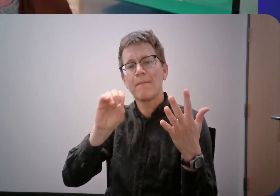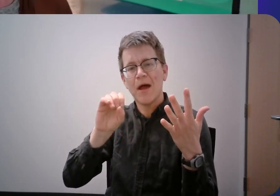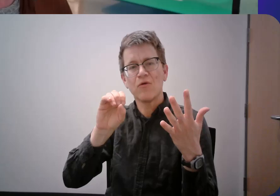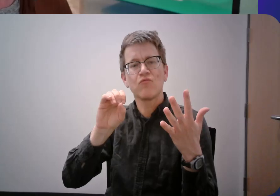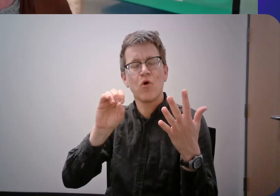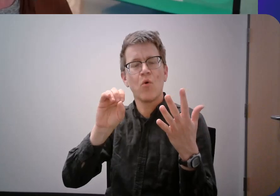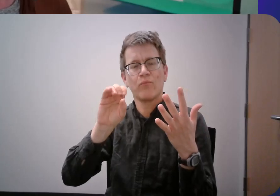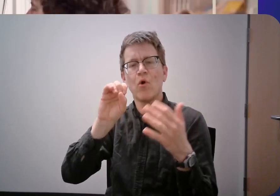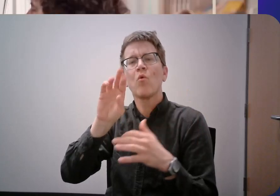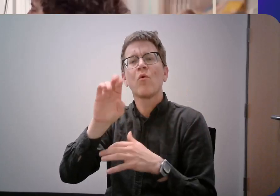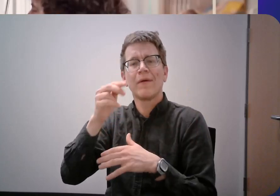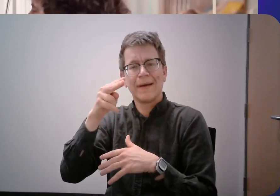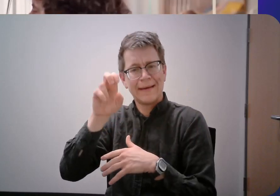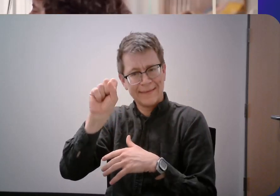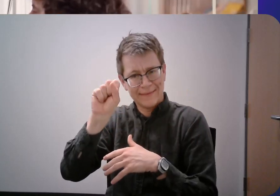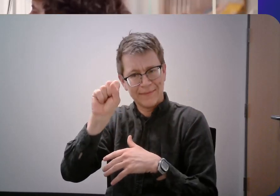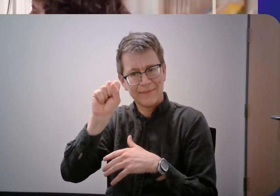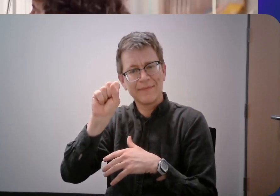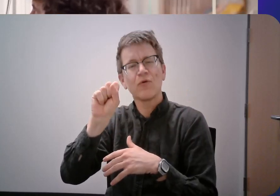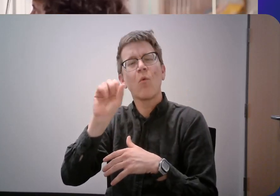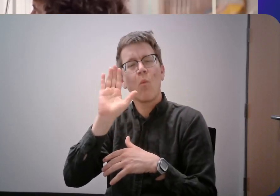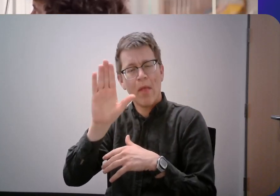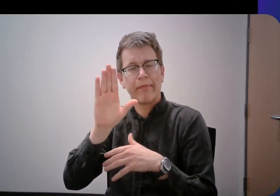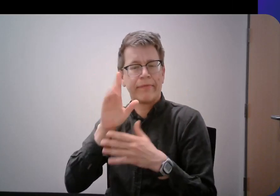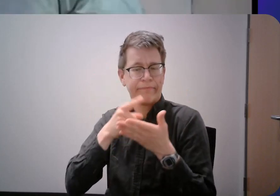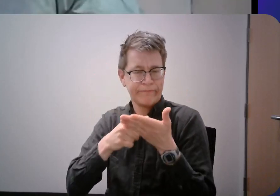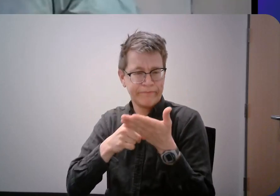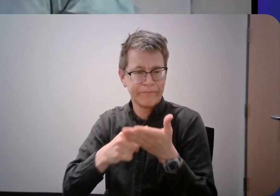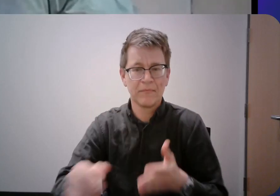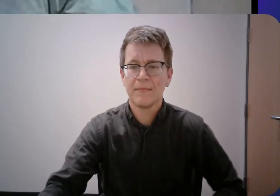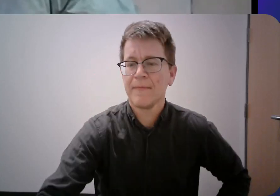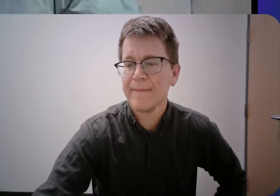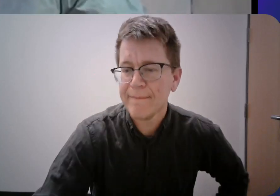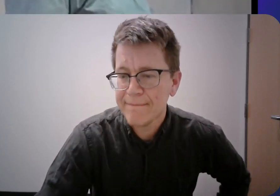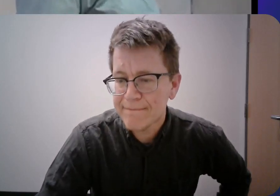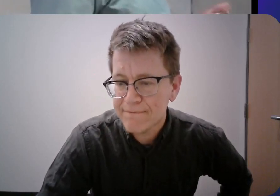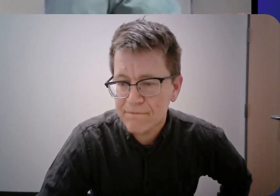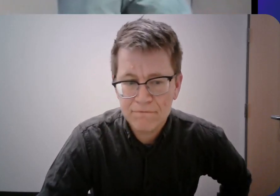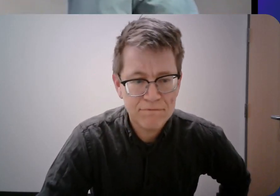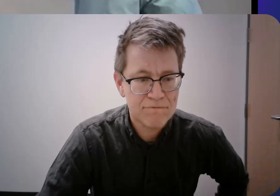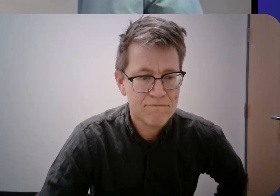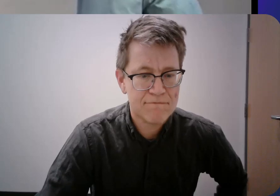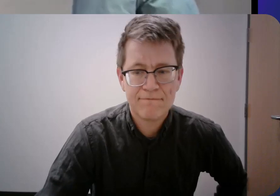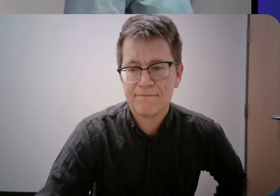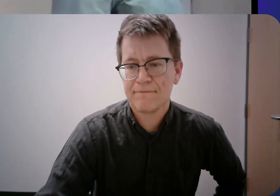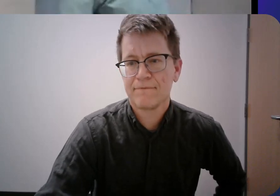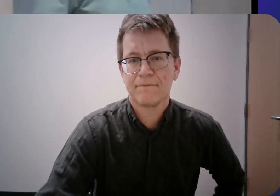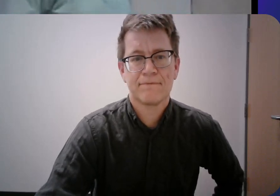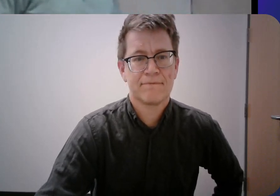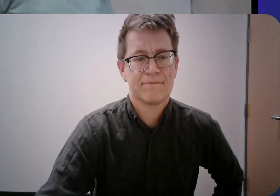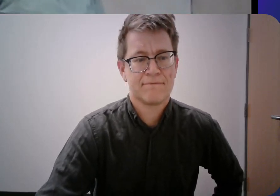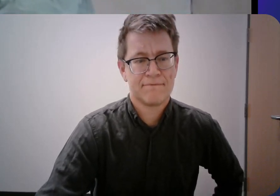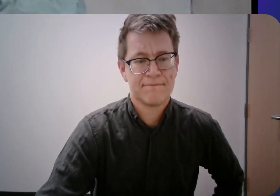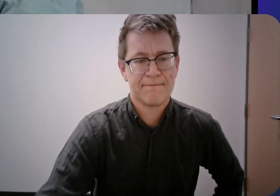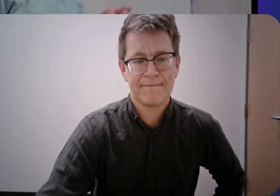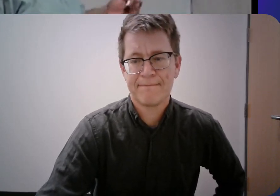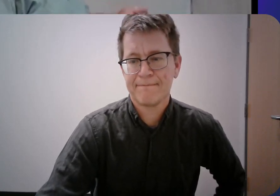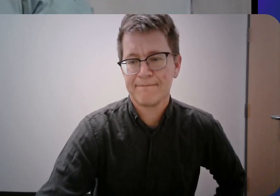boat. Because I've been using Grammarly's AI for years to keep me high. You know, more specifically, we're going to be talking about